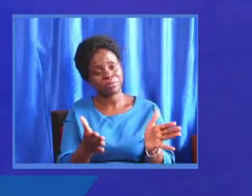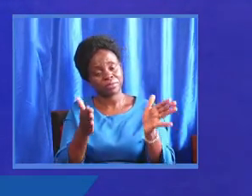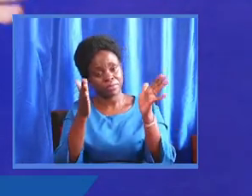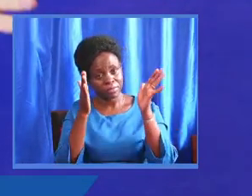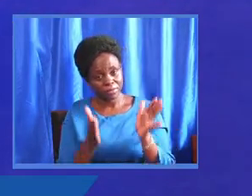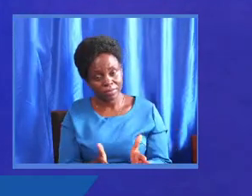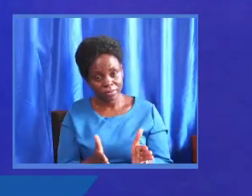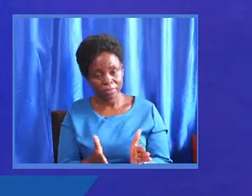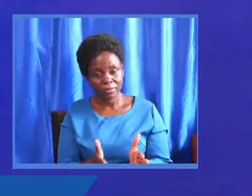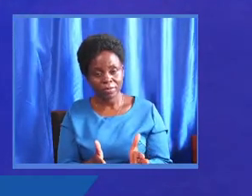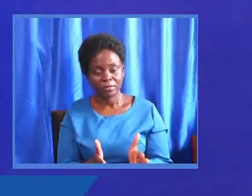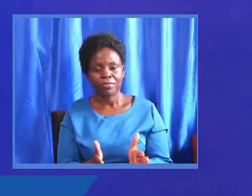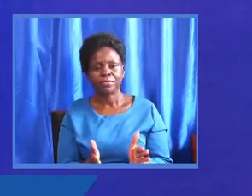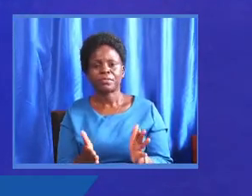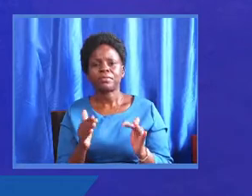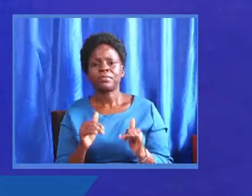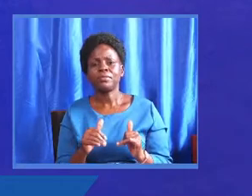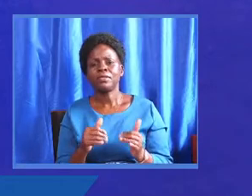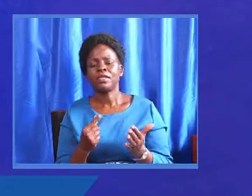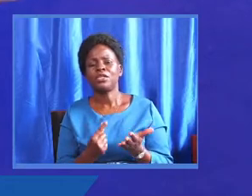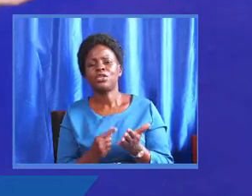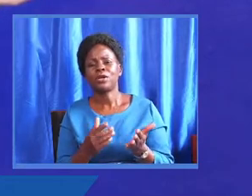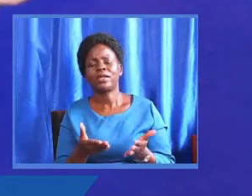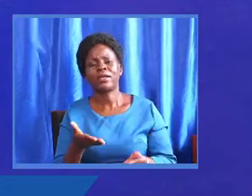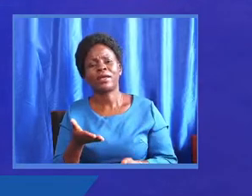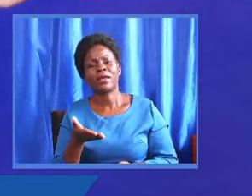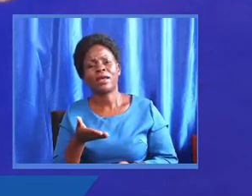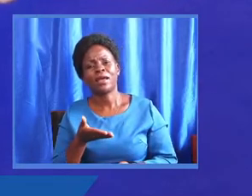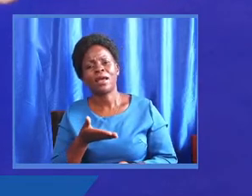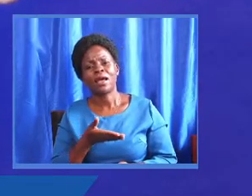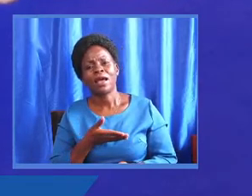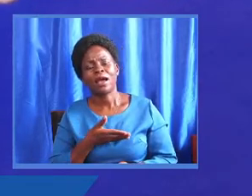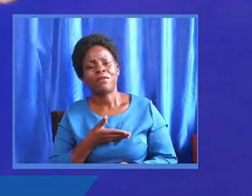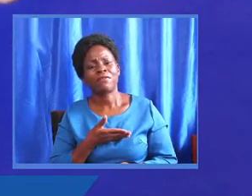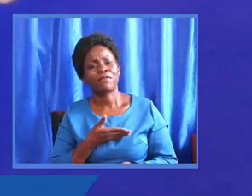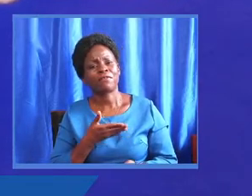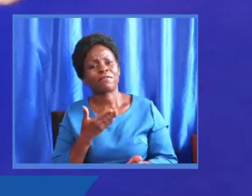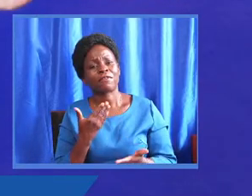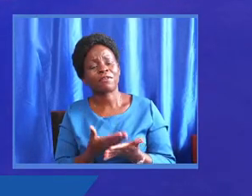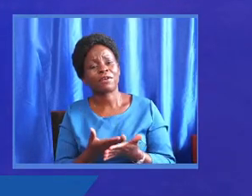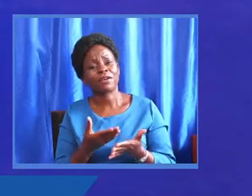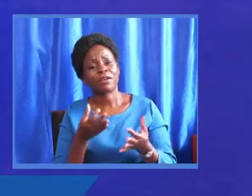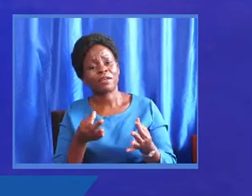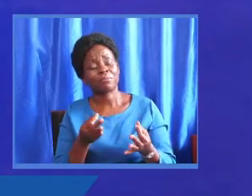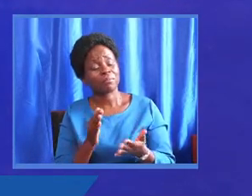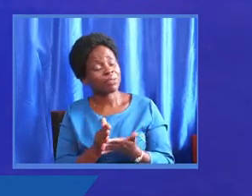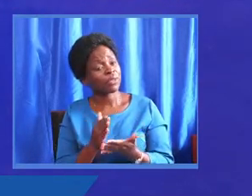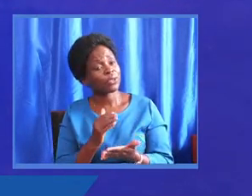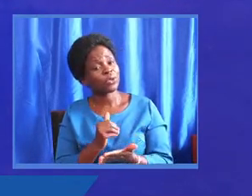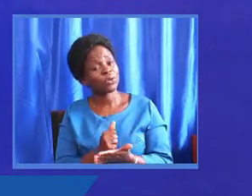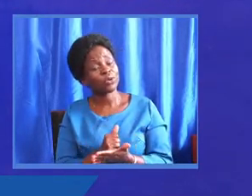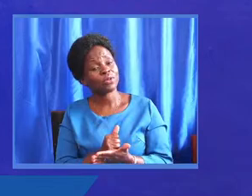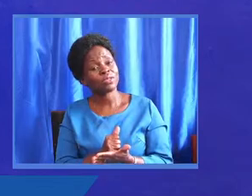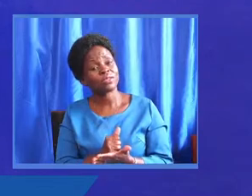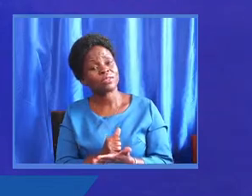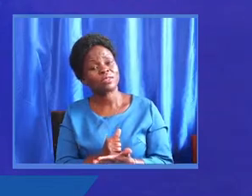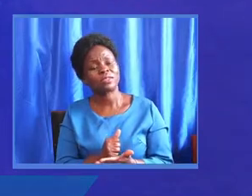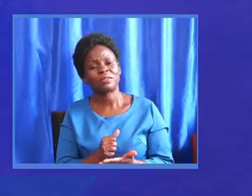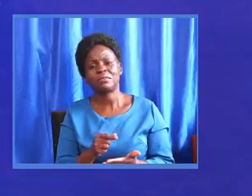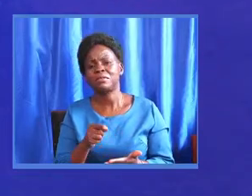And Ugandans have an advantage because their threshold